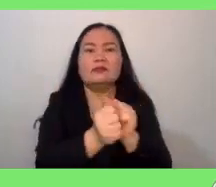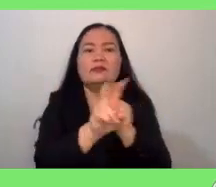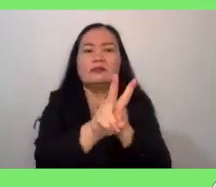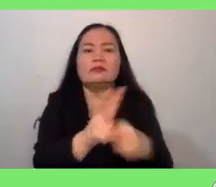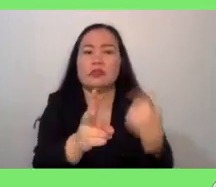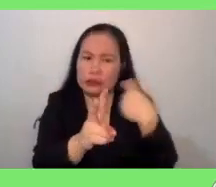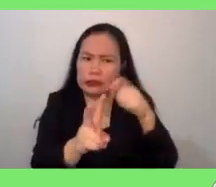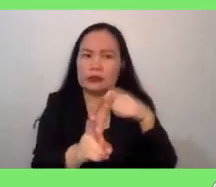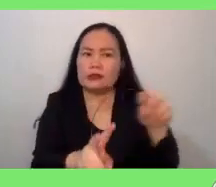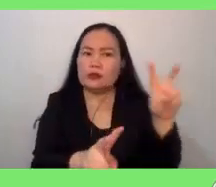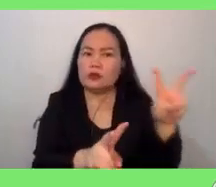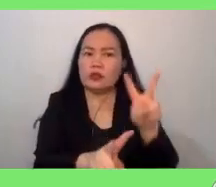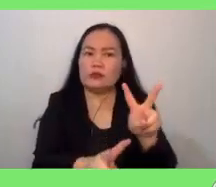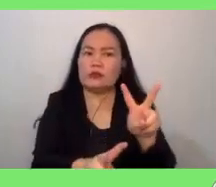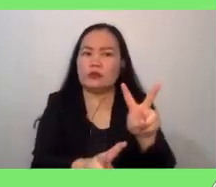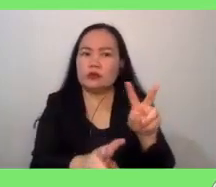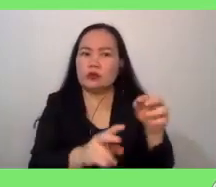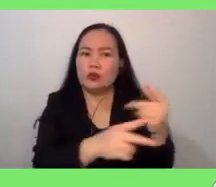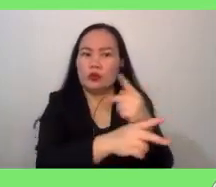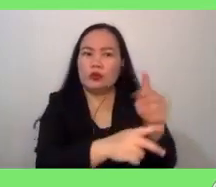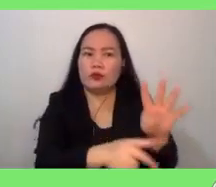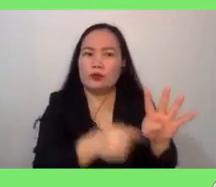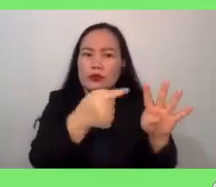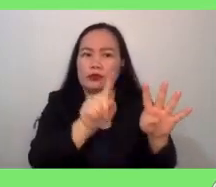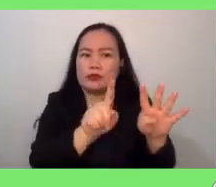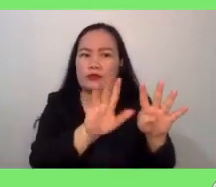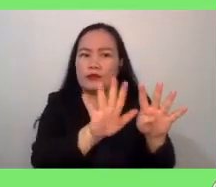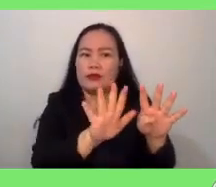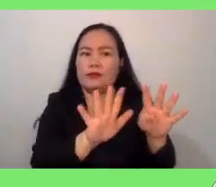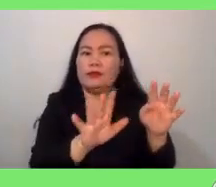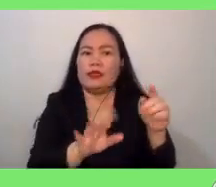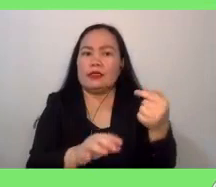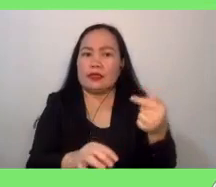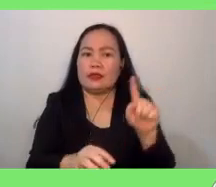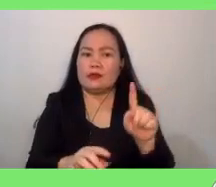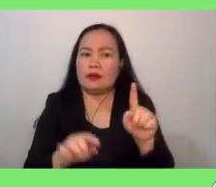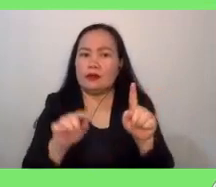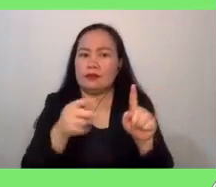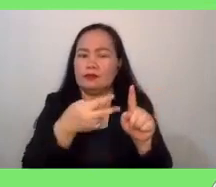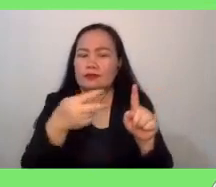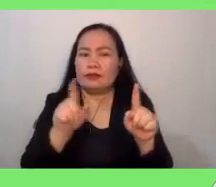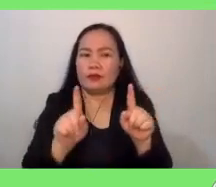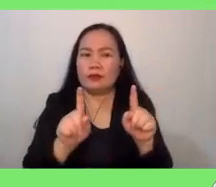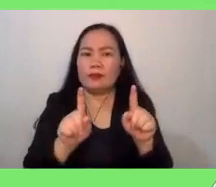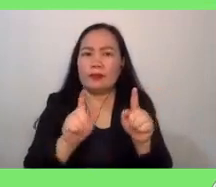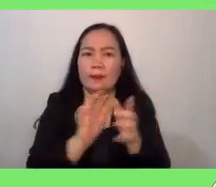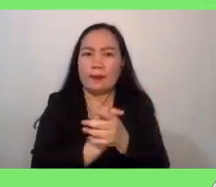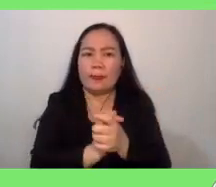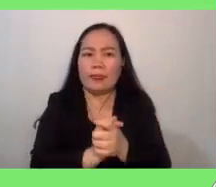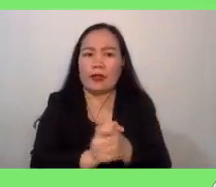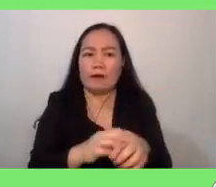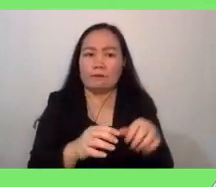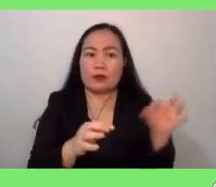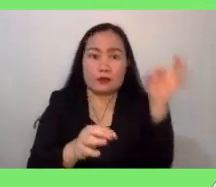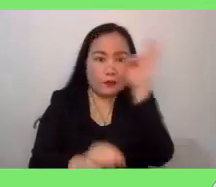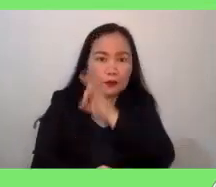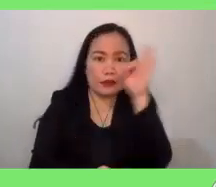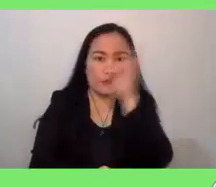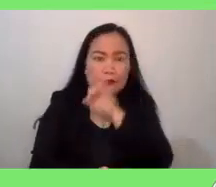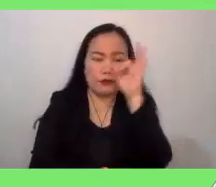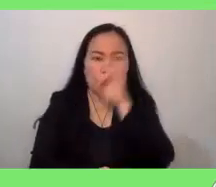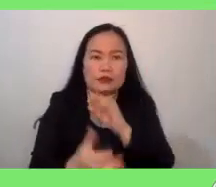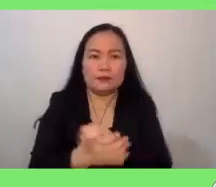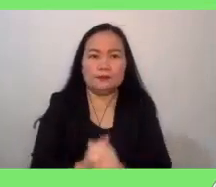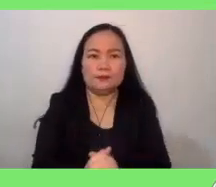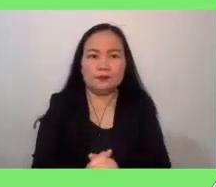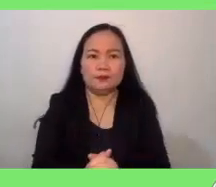Okay, so 2 times 2, that is 4 minus 5 is equal to 1. So that is negative 1 is equal to 1. So this is